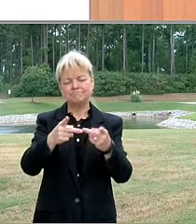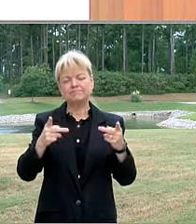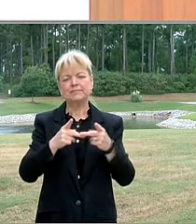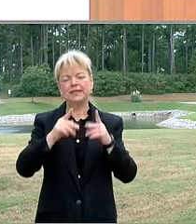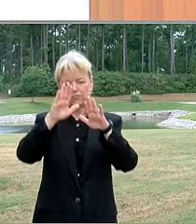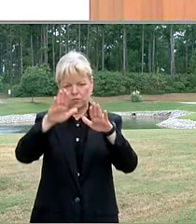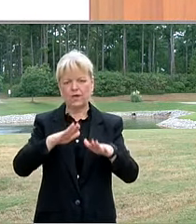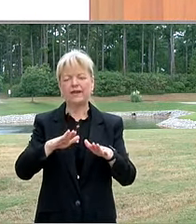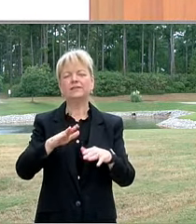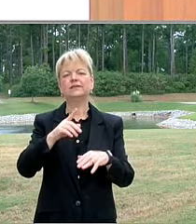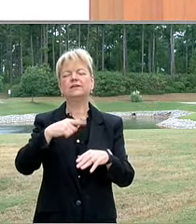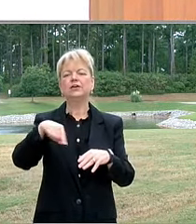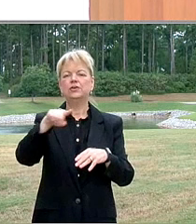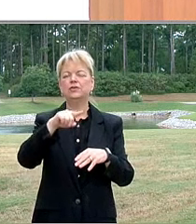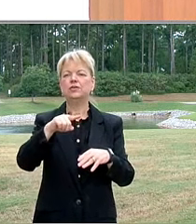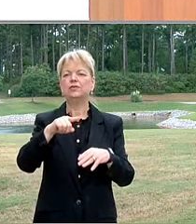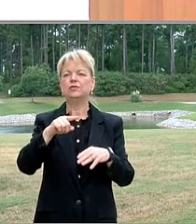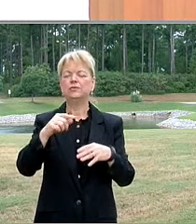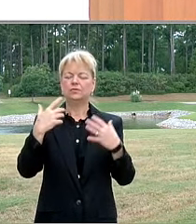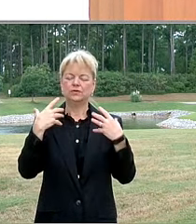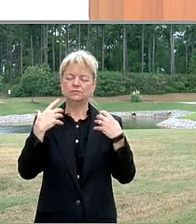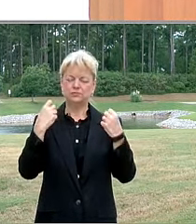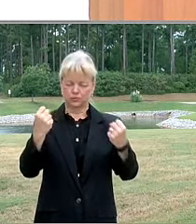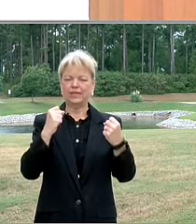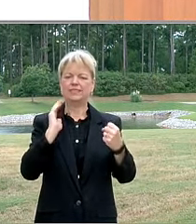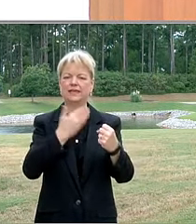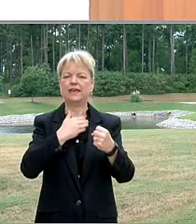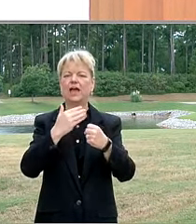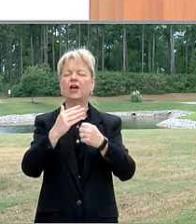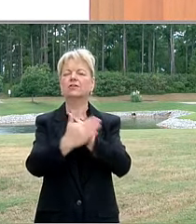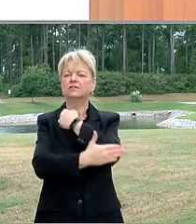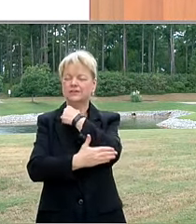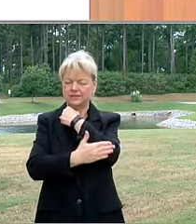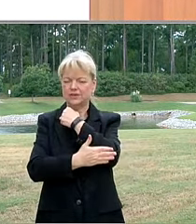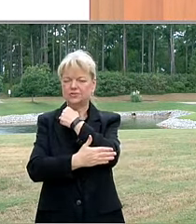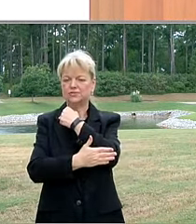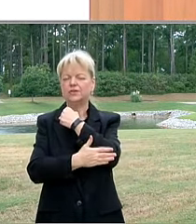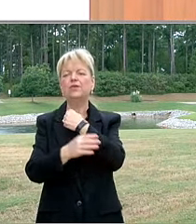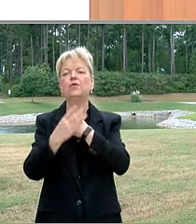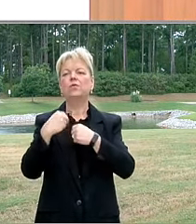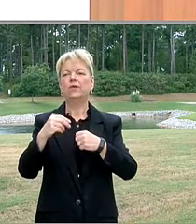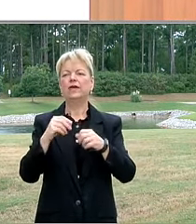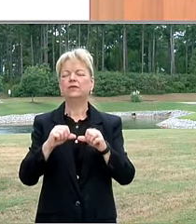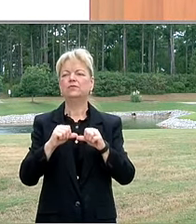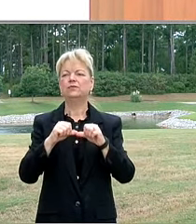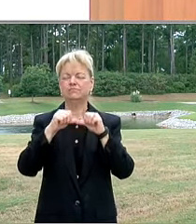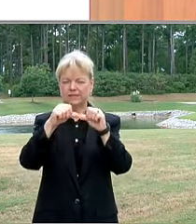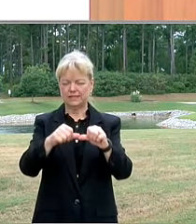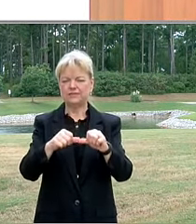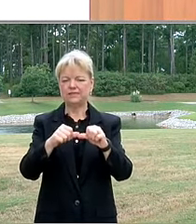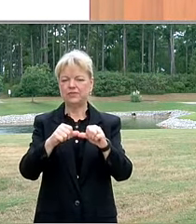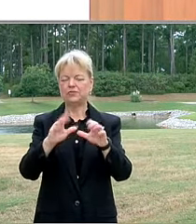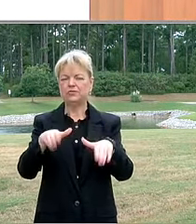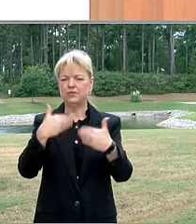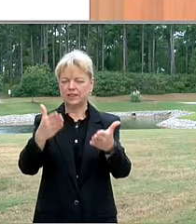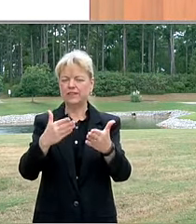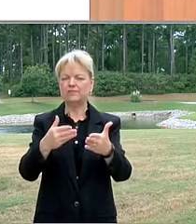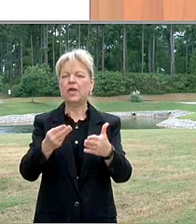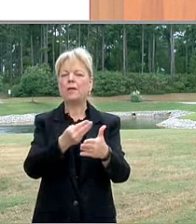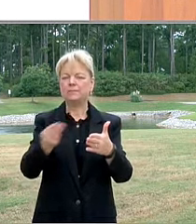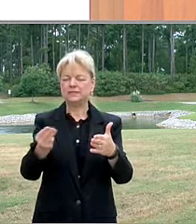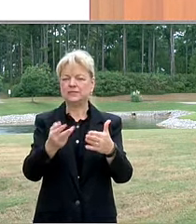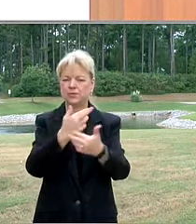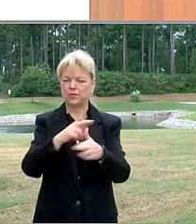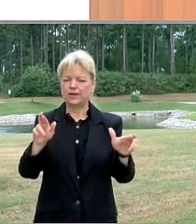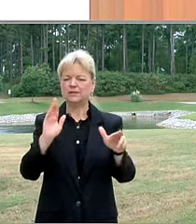nation. With your help, we will continue to build partner capacity and deliver precision sustainment and material readiness to our